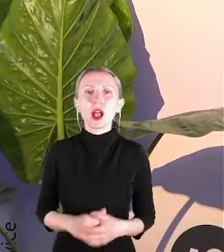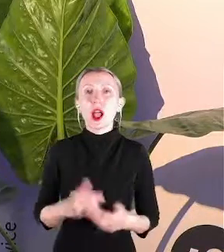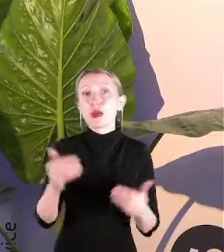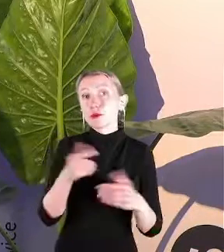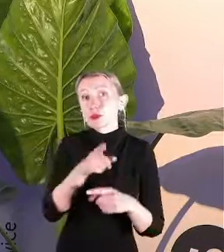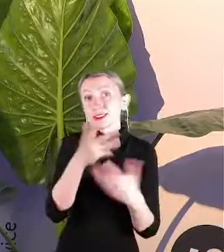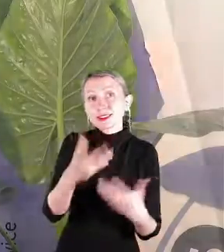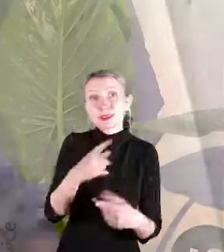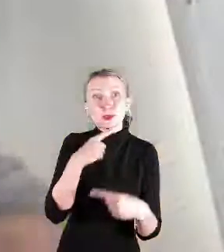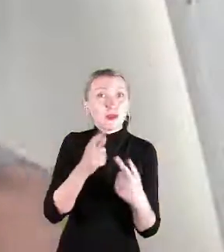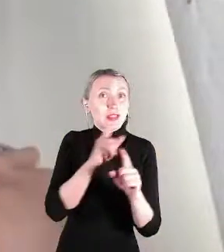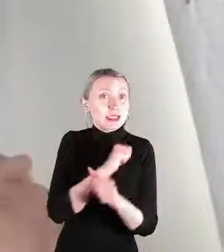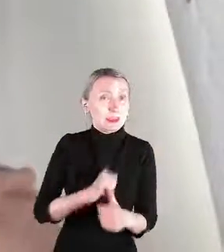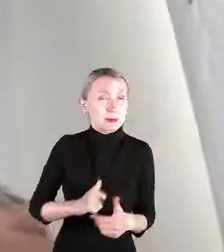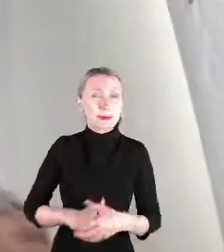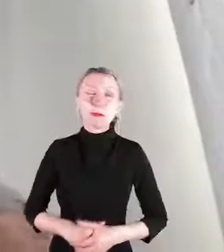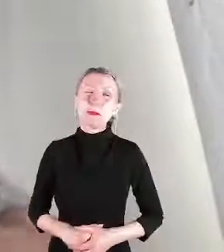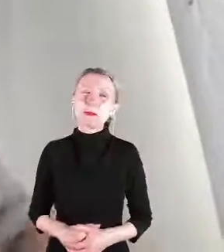Well,